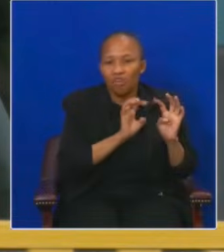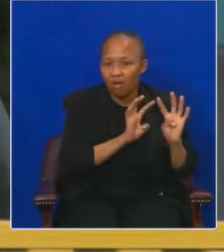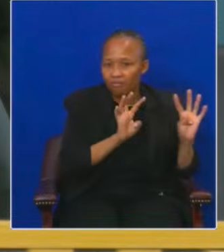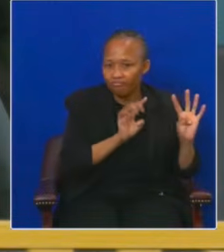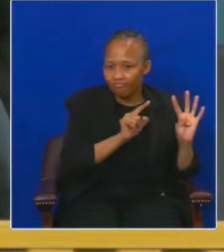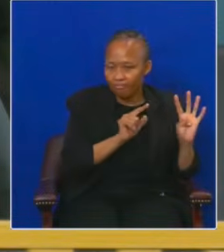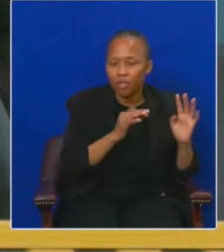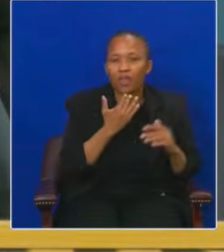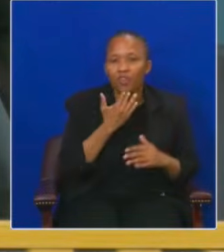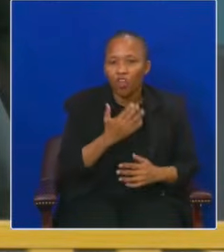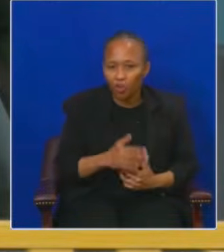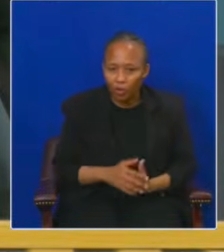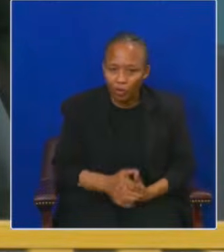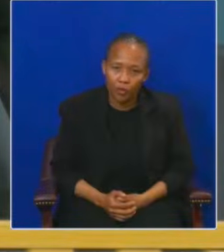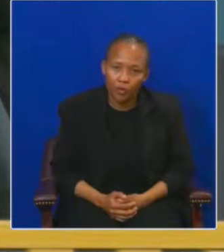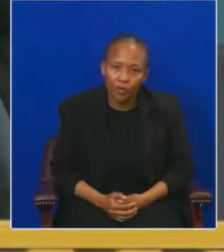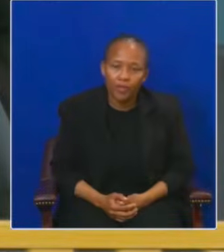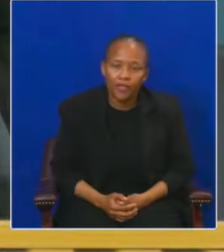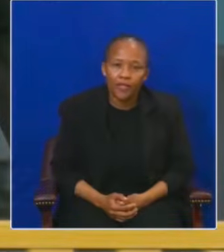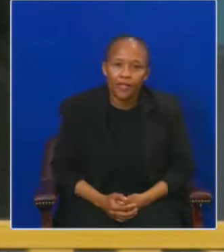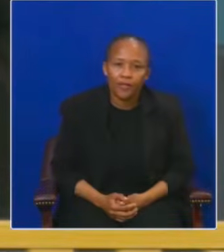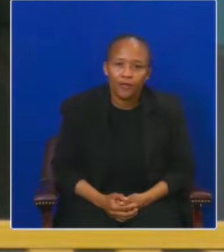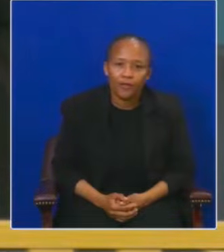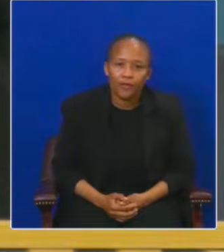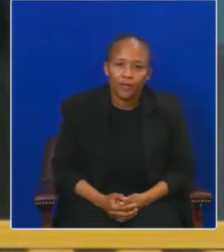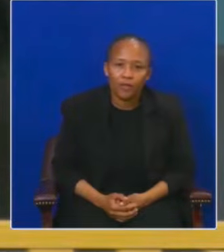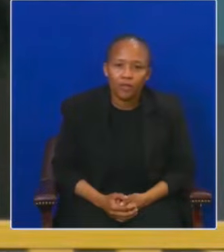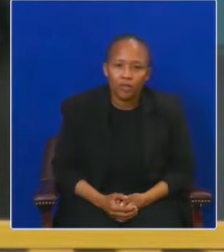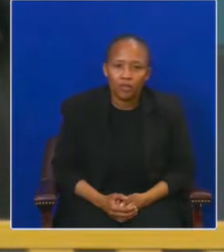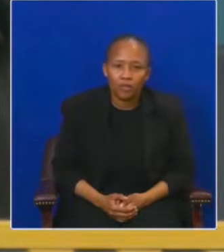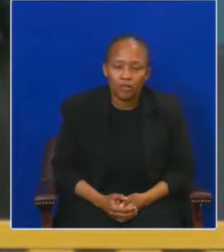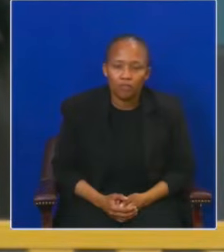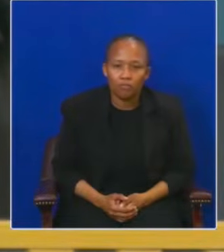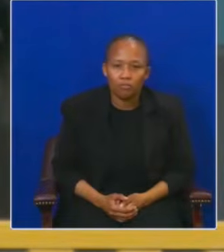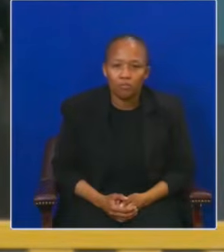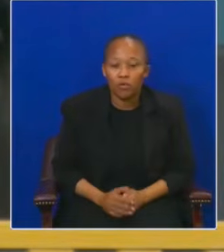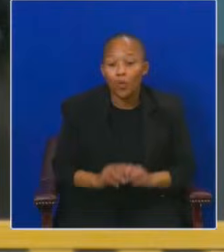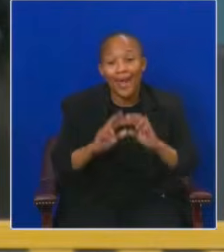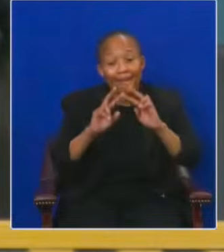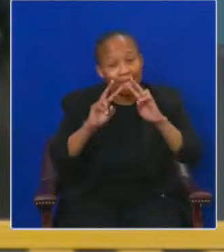According to the investigation that we made,